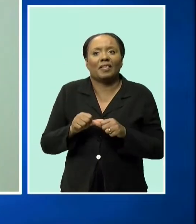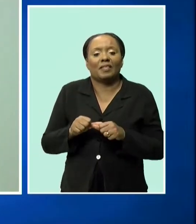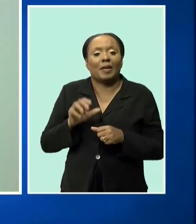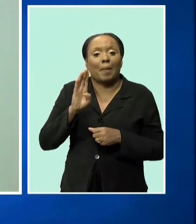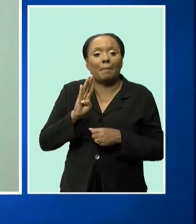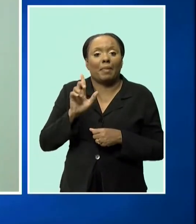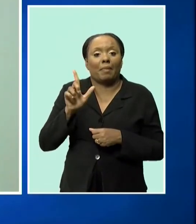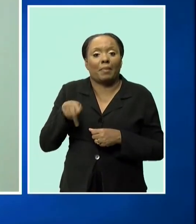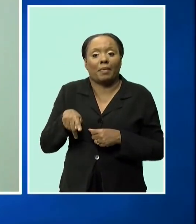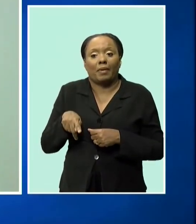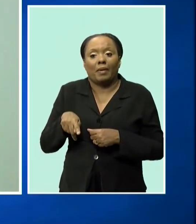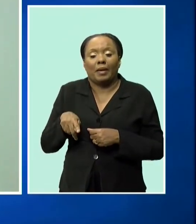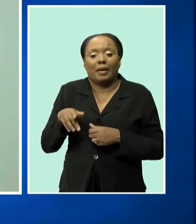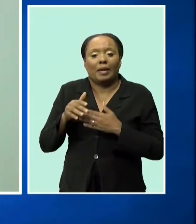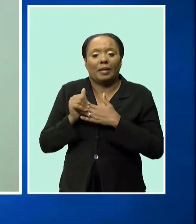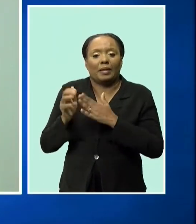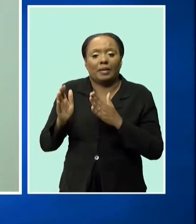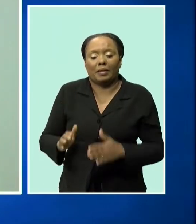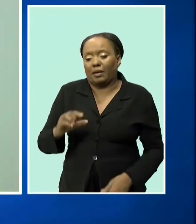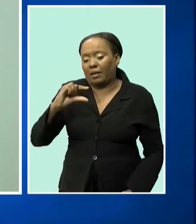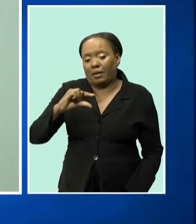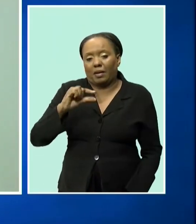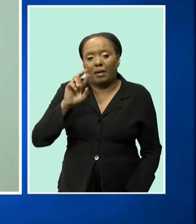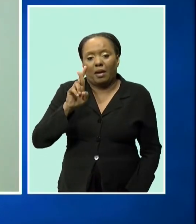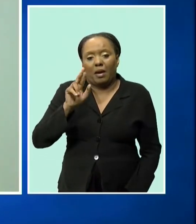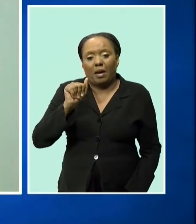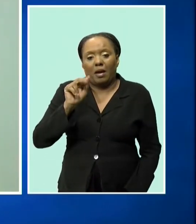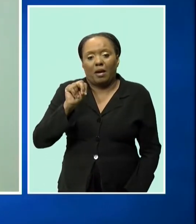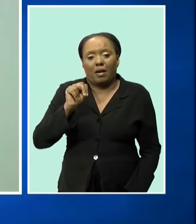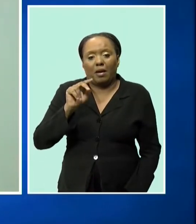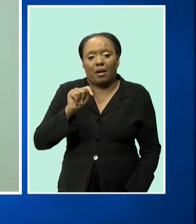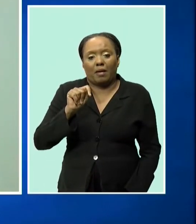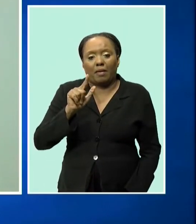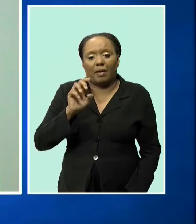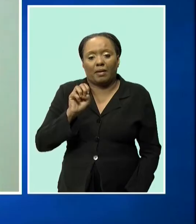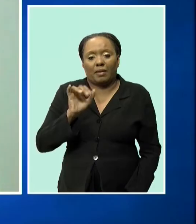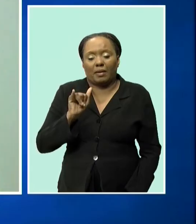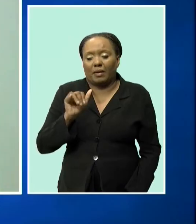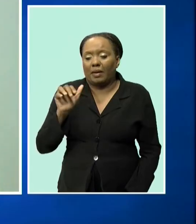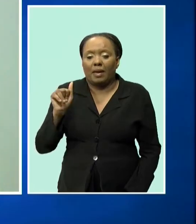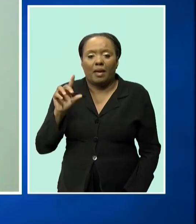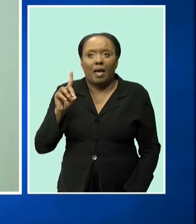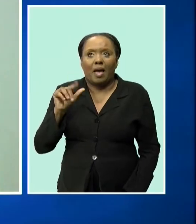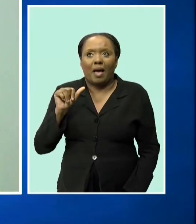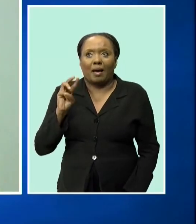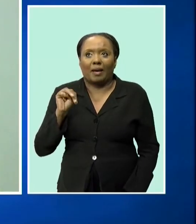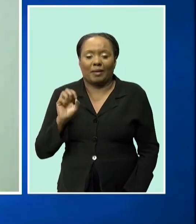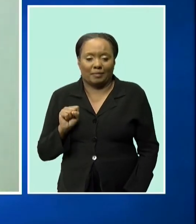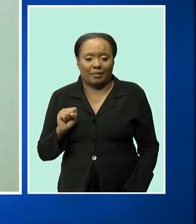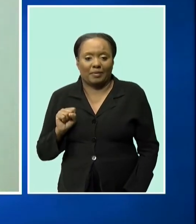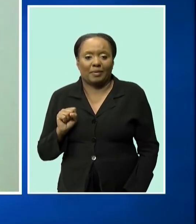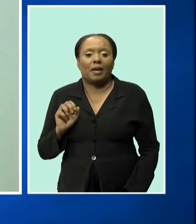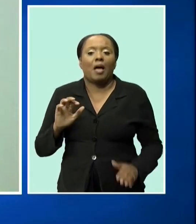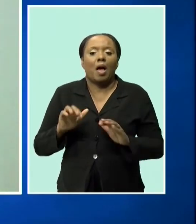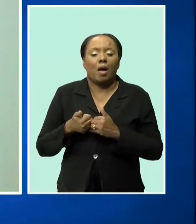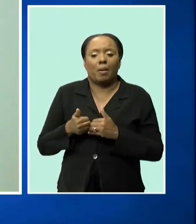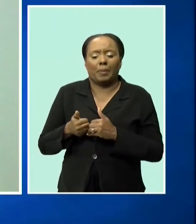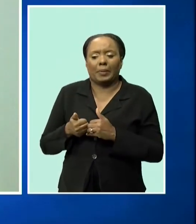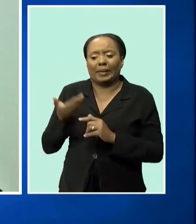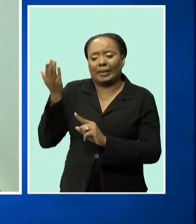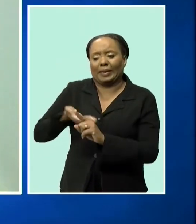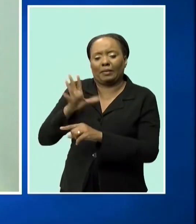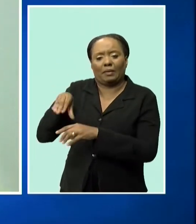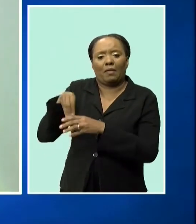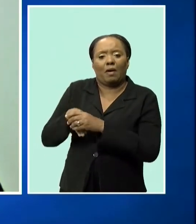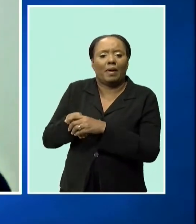Labour Party, as well as the fact that the role that he would have played in the labour movement in our country, in the region,